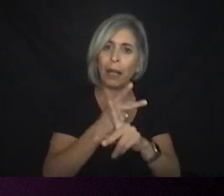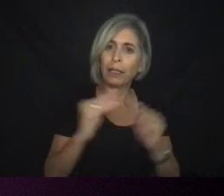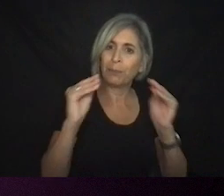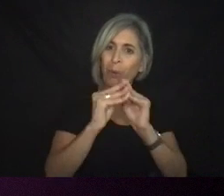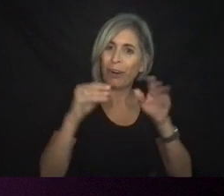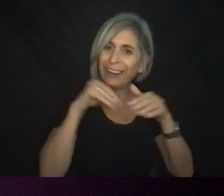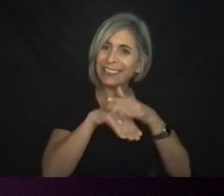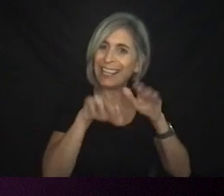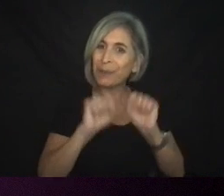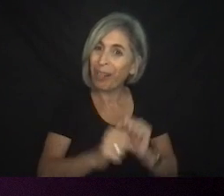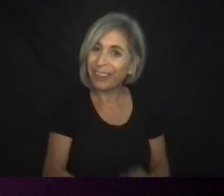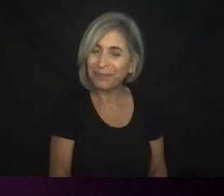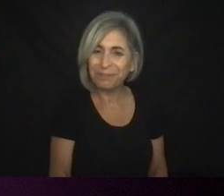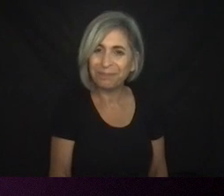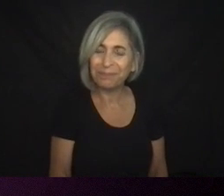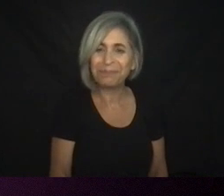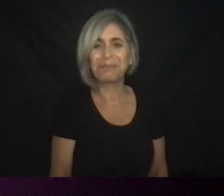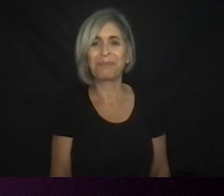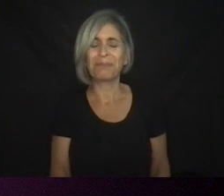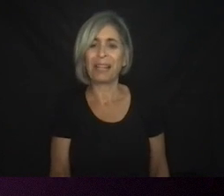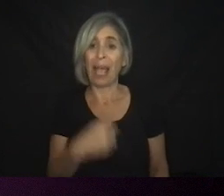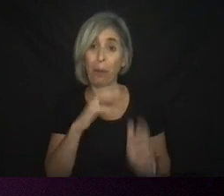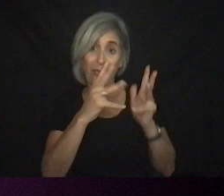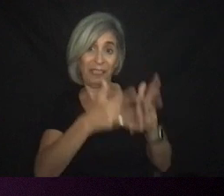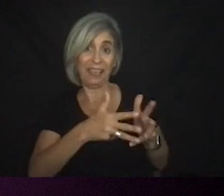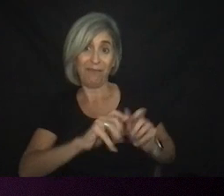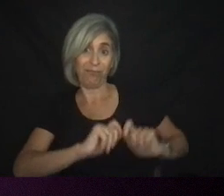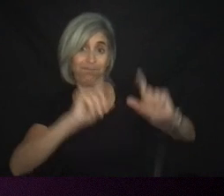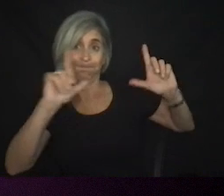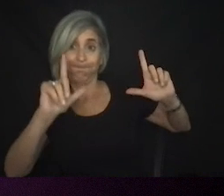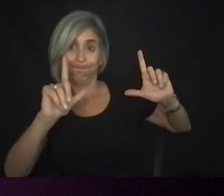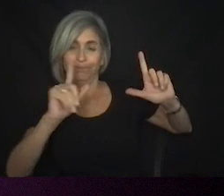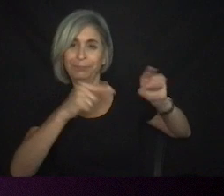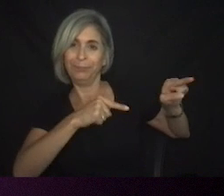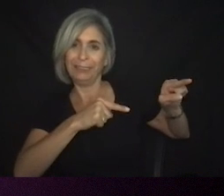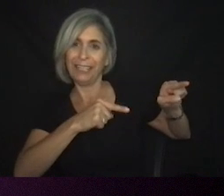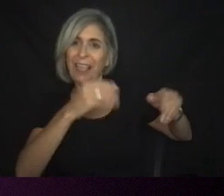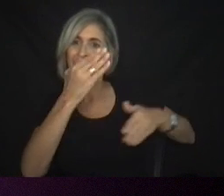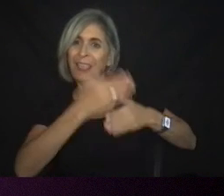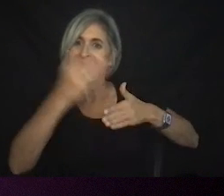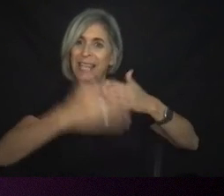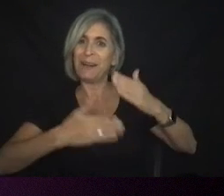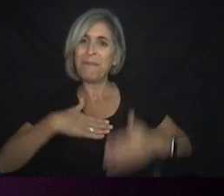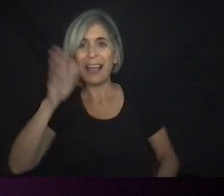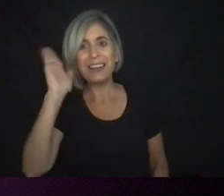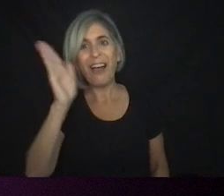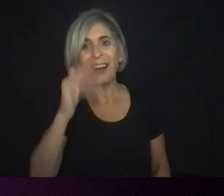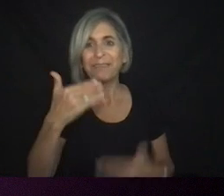accessible. And I will just leave this up, and that's the end of my talk.